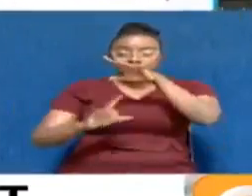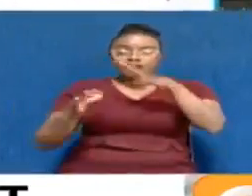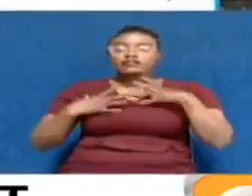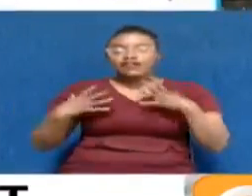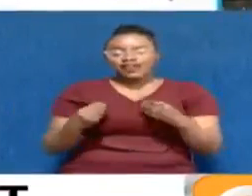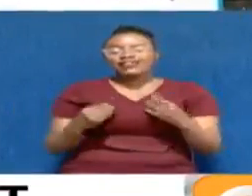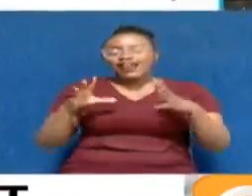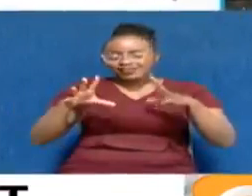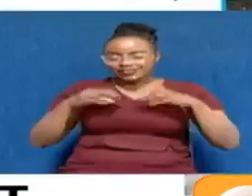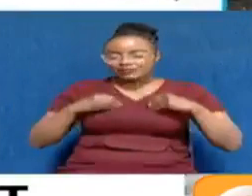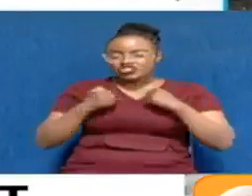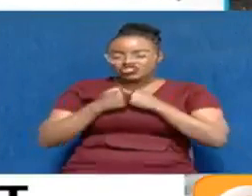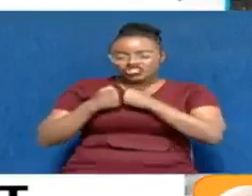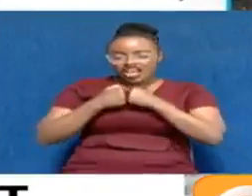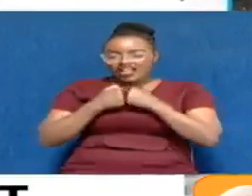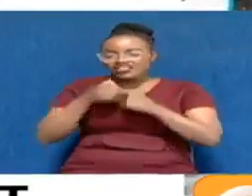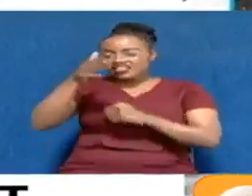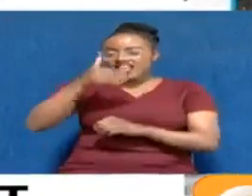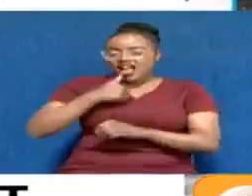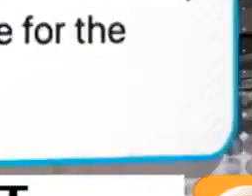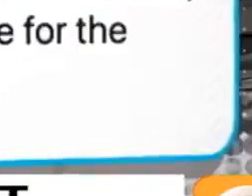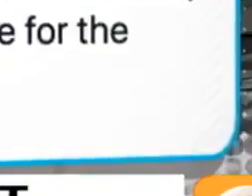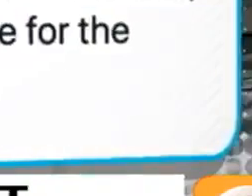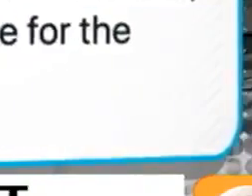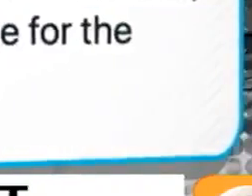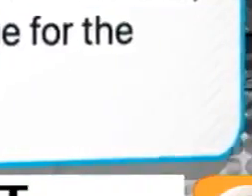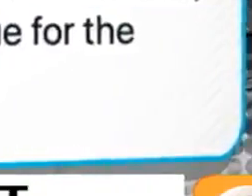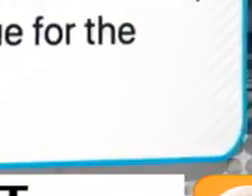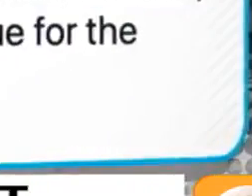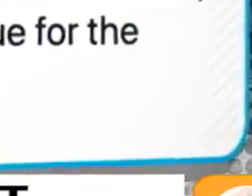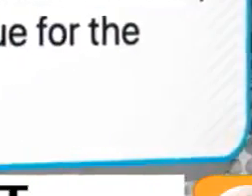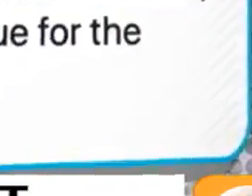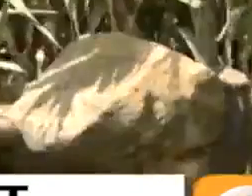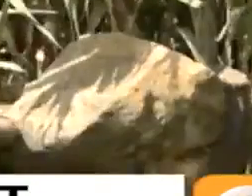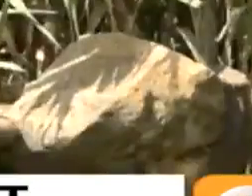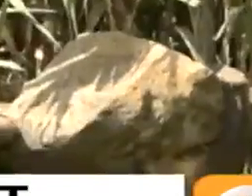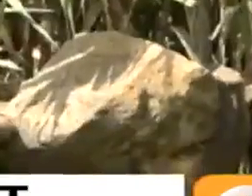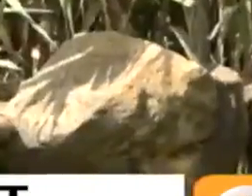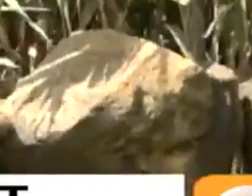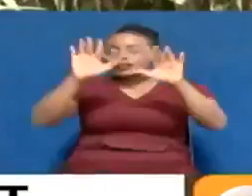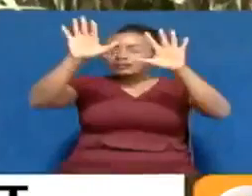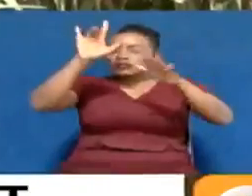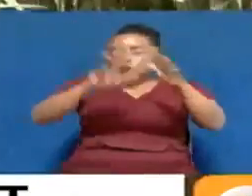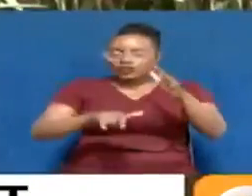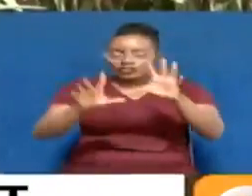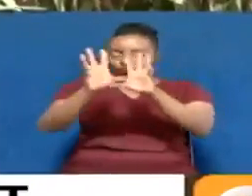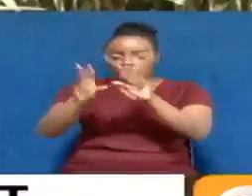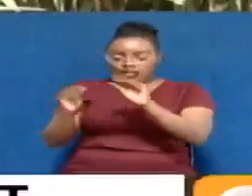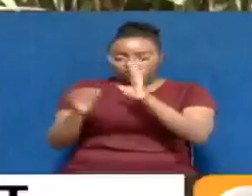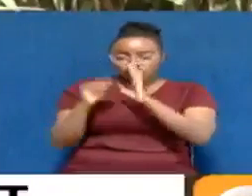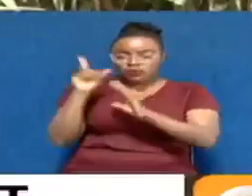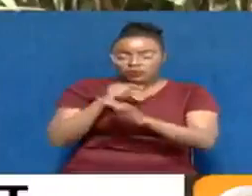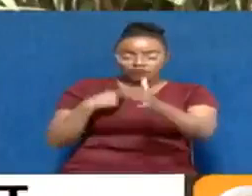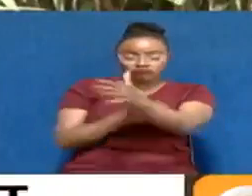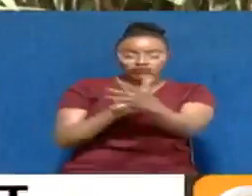Health acknowledges the challenge but does not indicate when exactly the doses will be available. Most important thing is to budget for the vaccine so that they